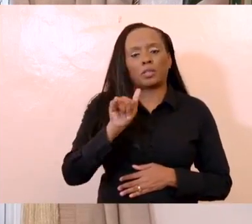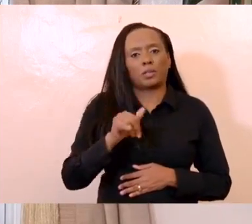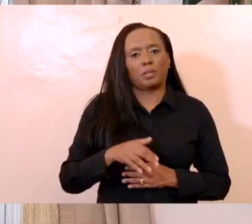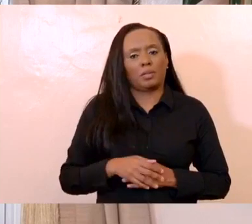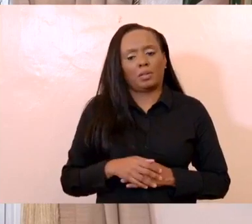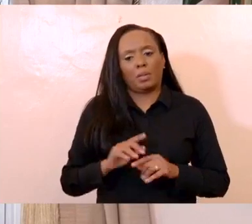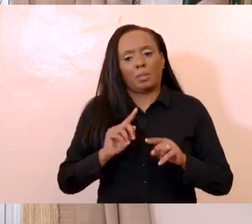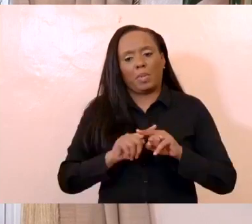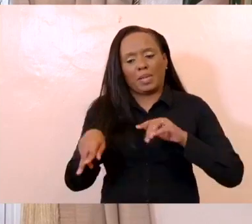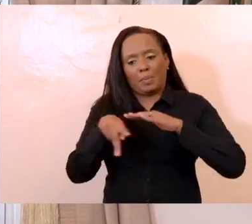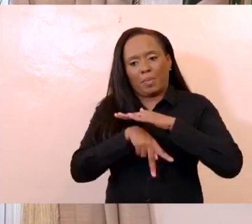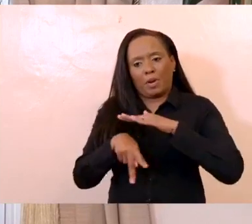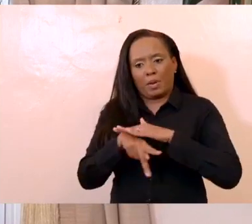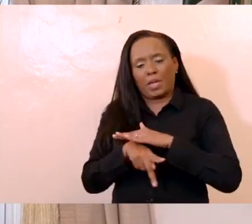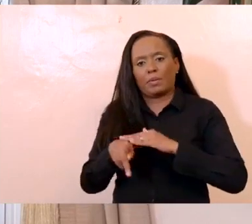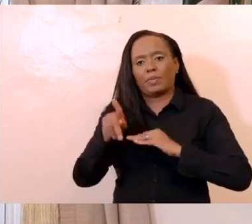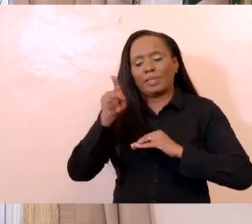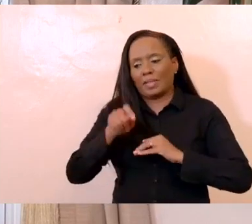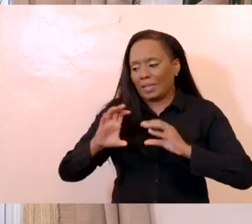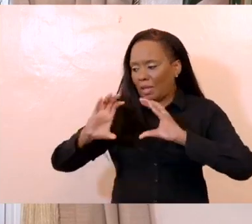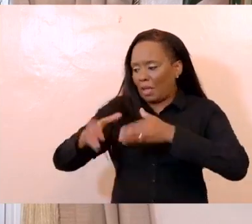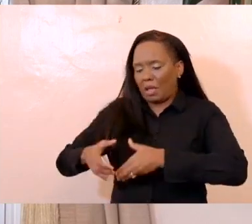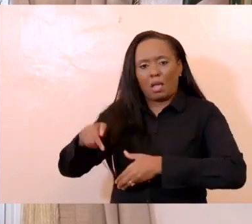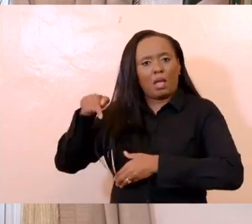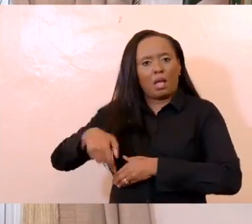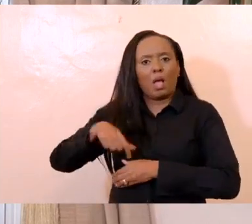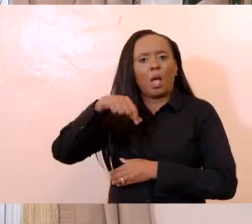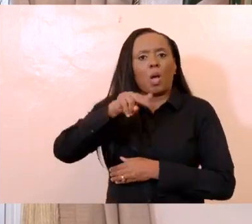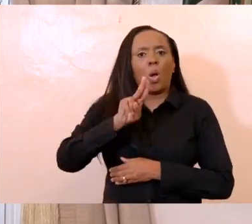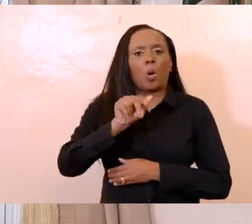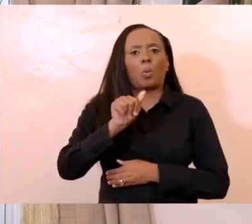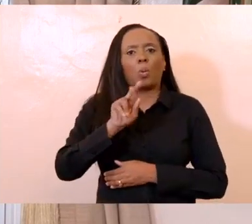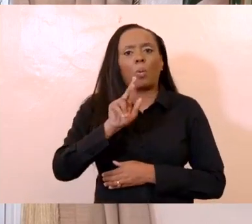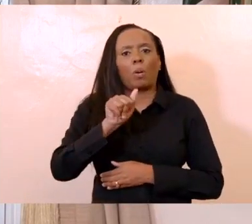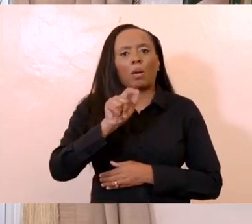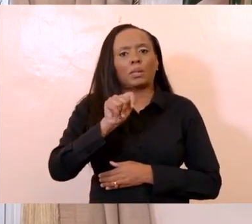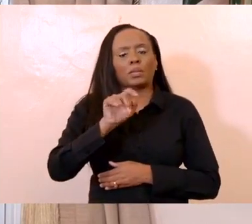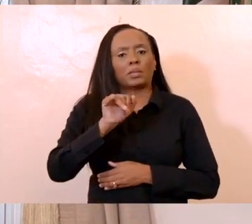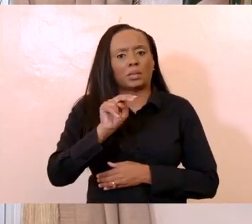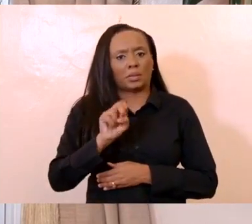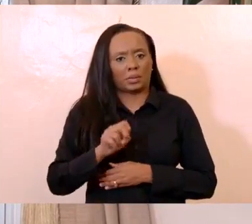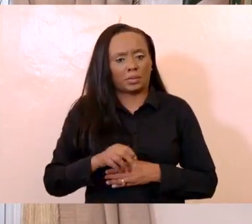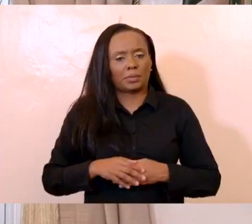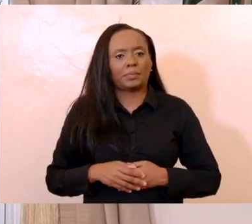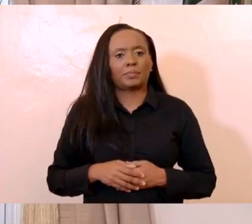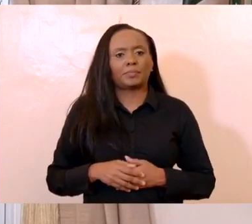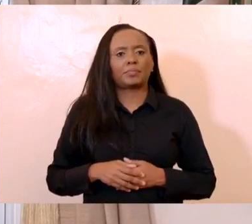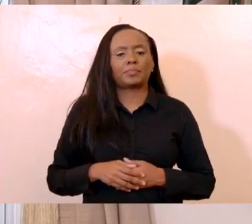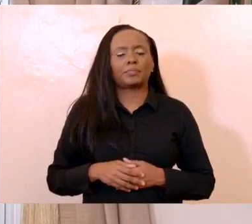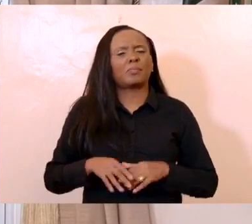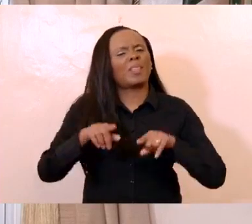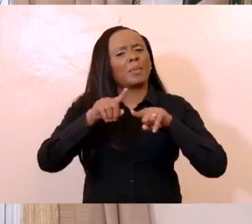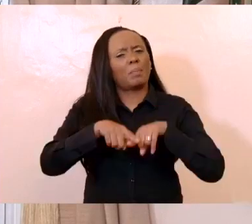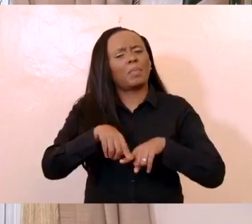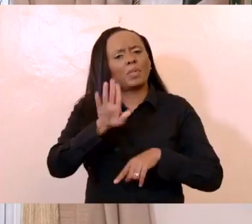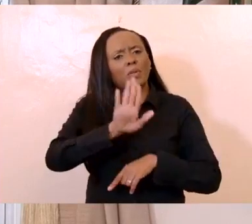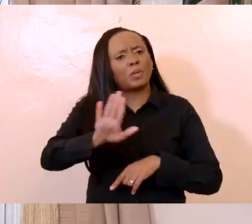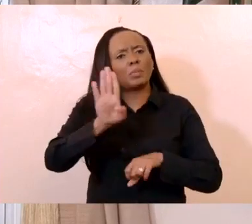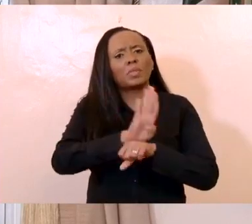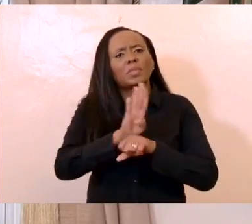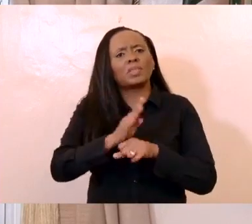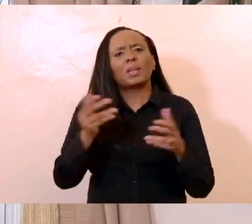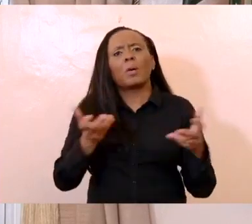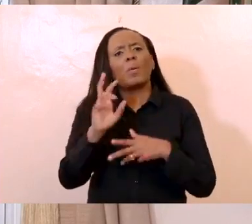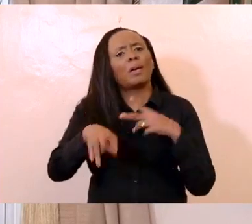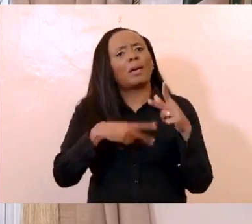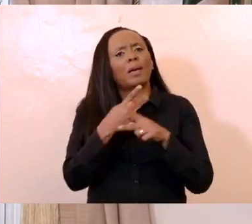contacts who would need to quarantine and get tested. And then depending on your business might